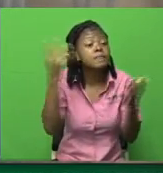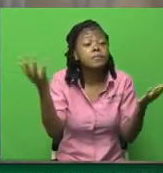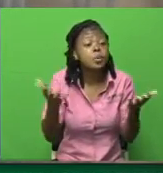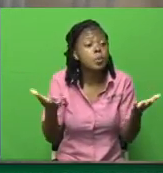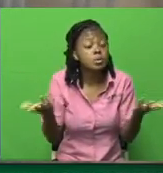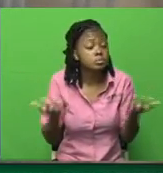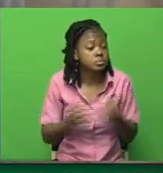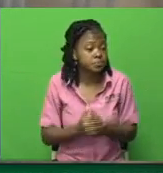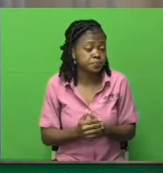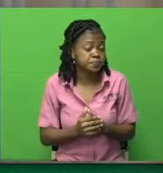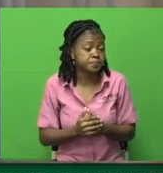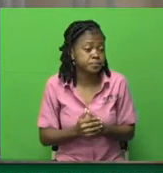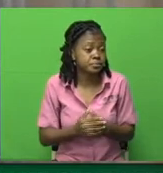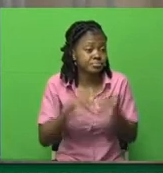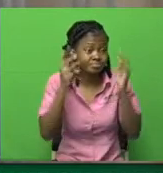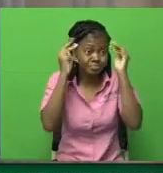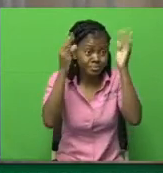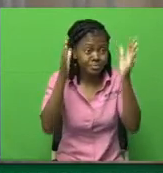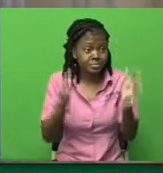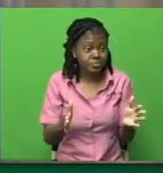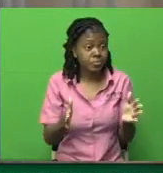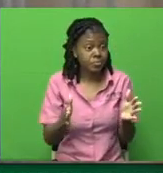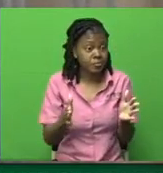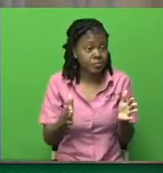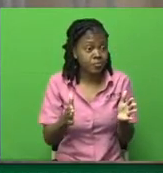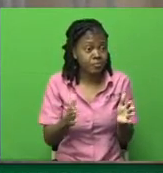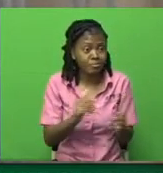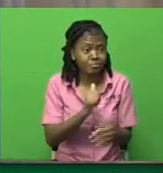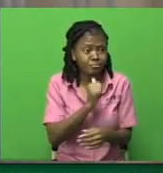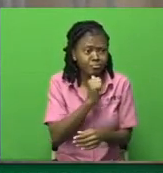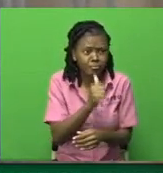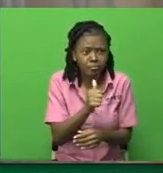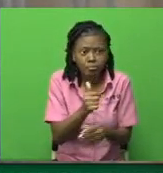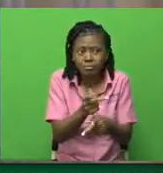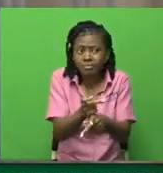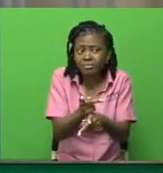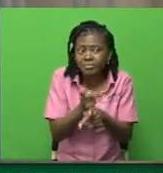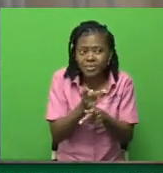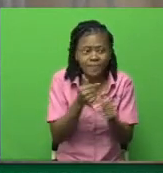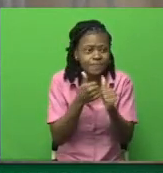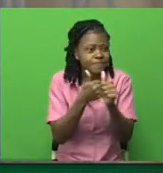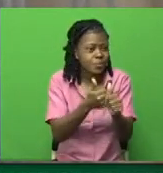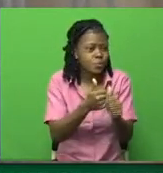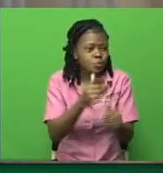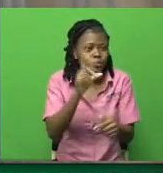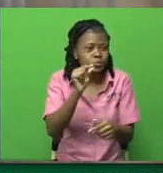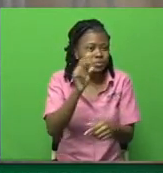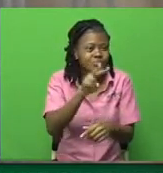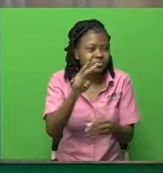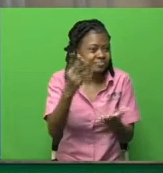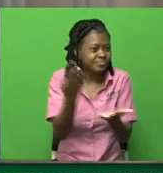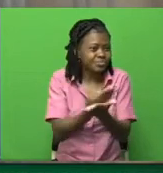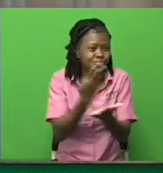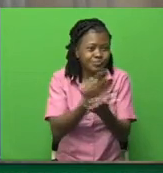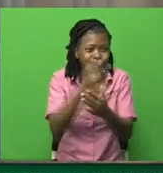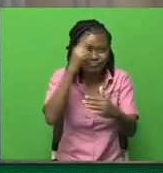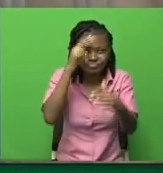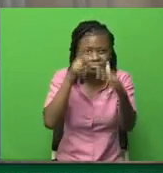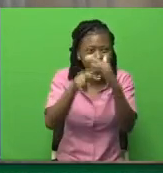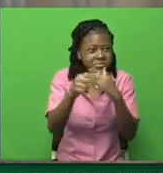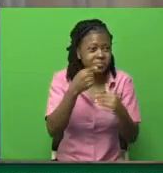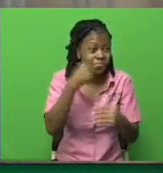Minister's unsubstantiated 22 projection the minister also boasted that the government's fiscal